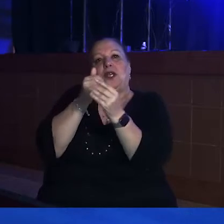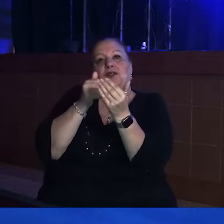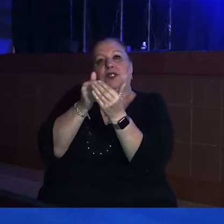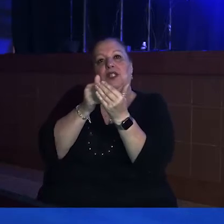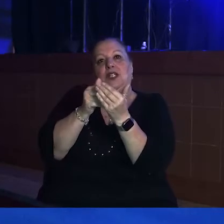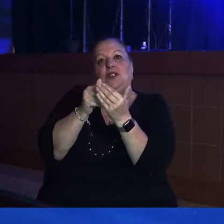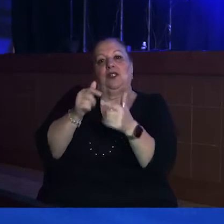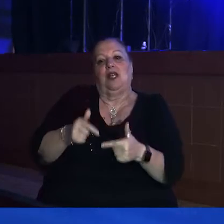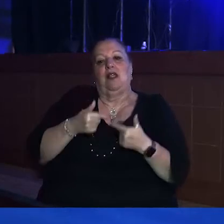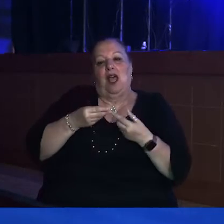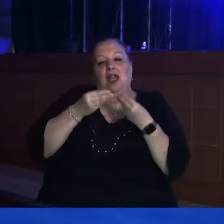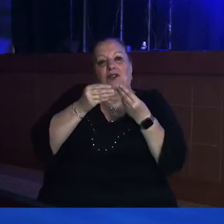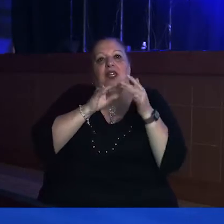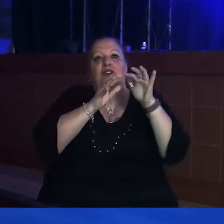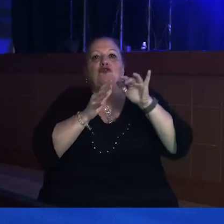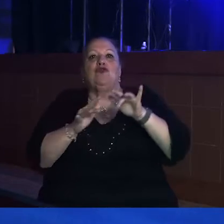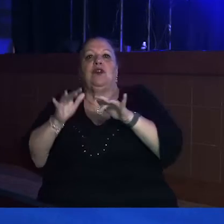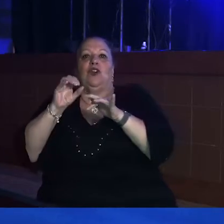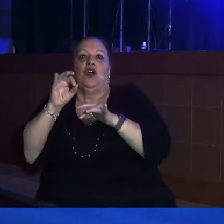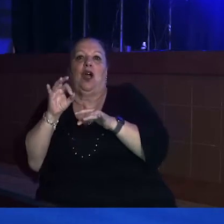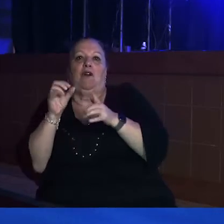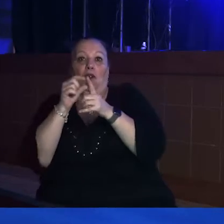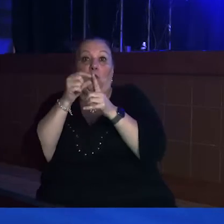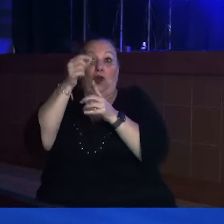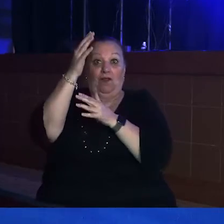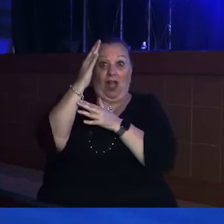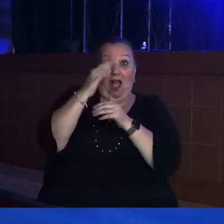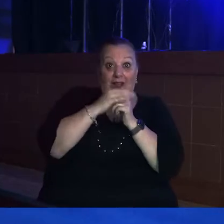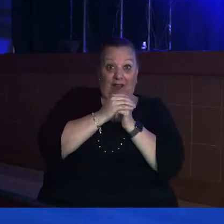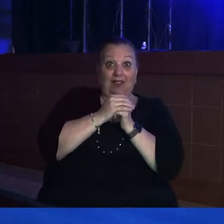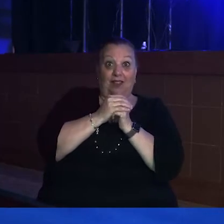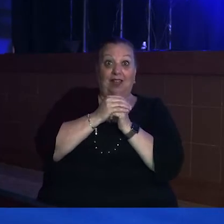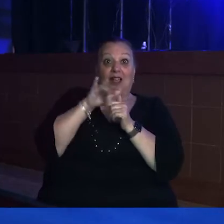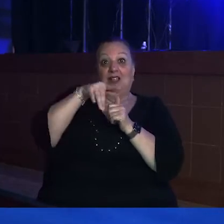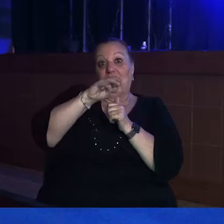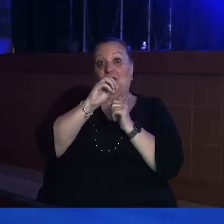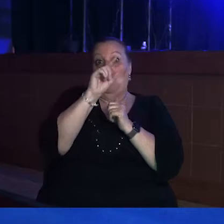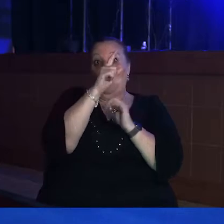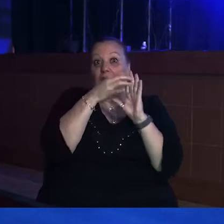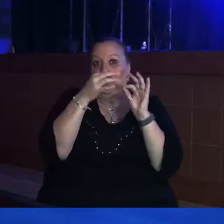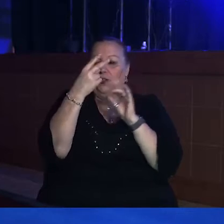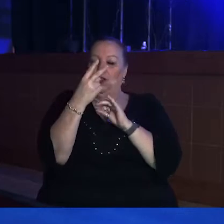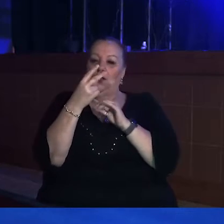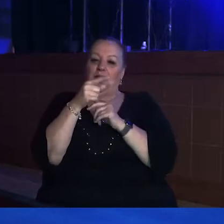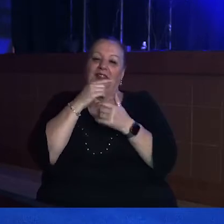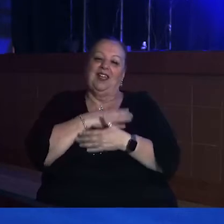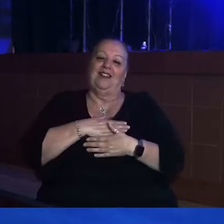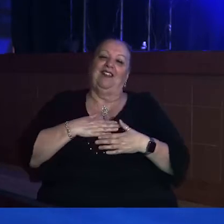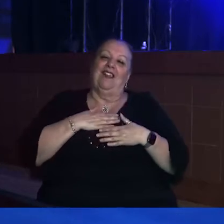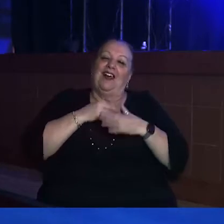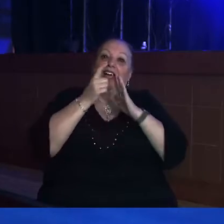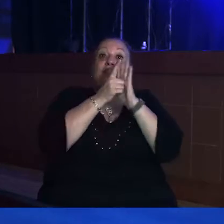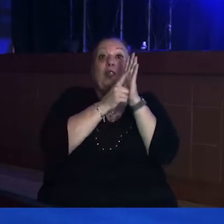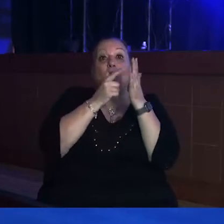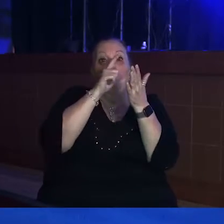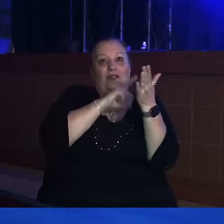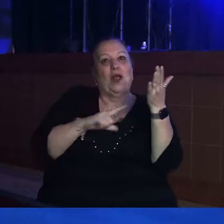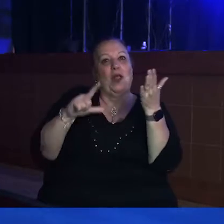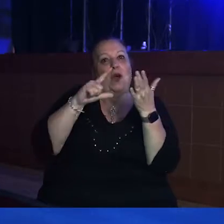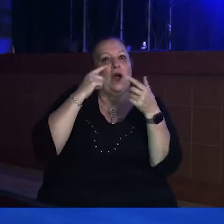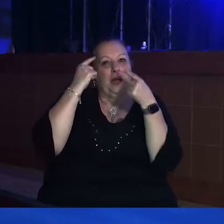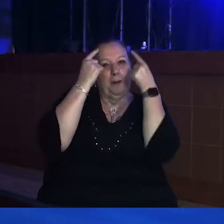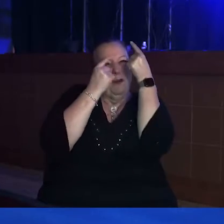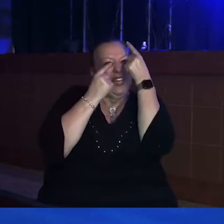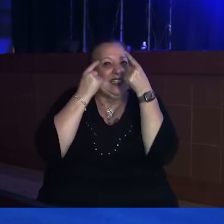life-giving river of the Word of God. Psalm 1 verse 2, it says, but they delight in the law of the Lord. Meditating, there's that word,